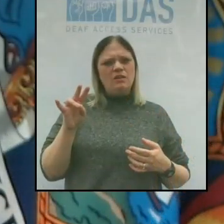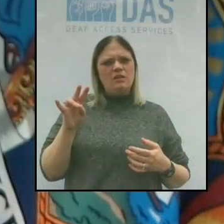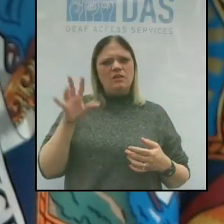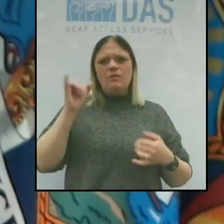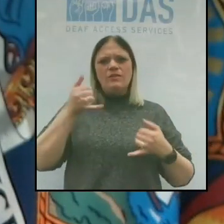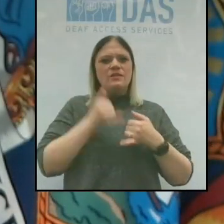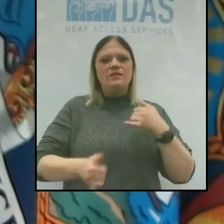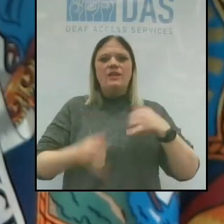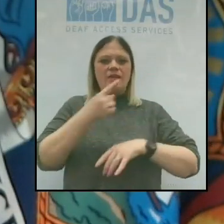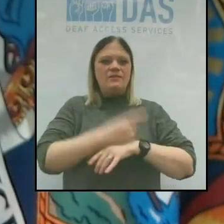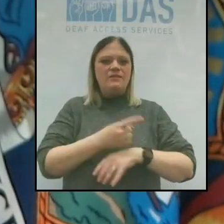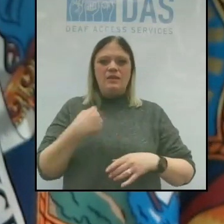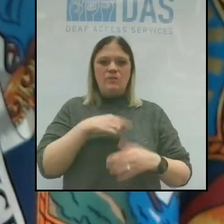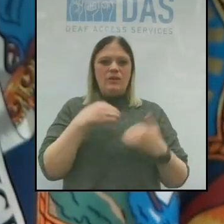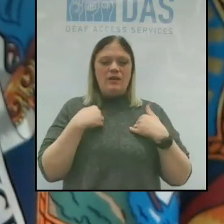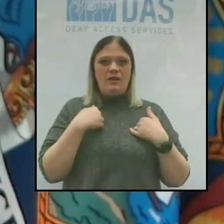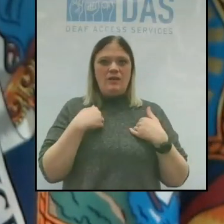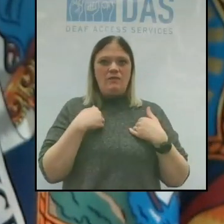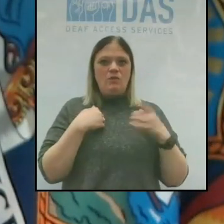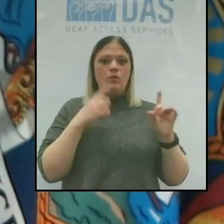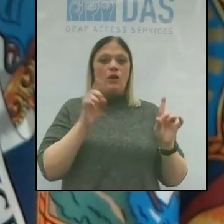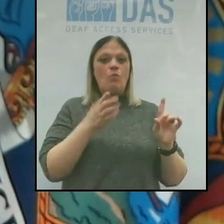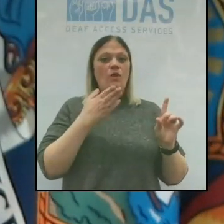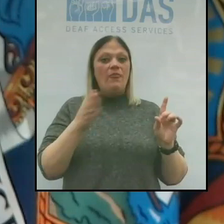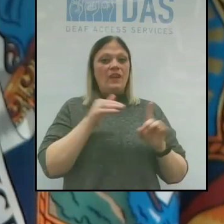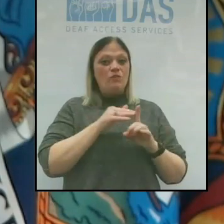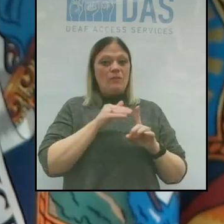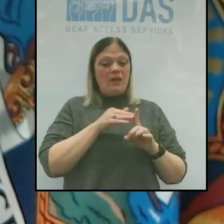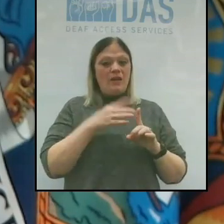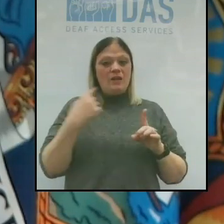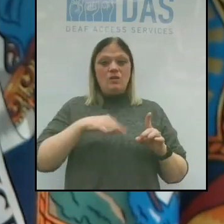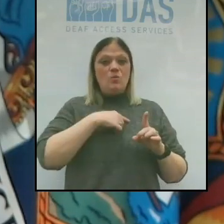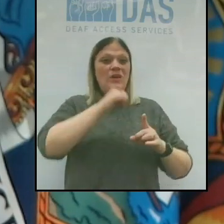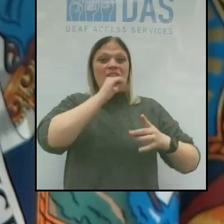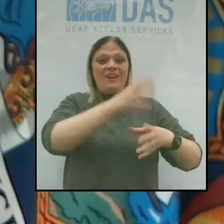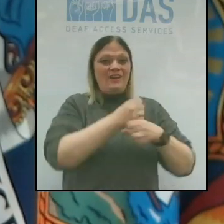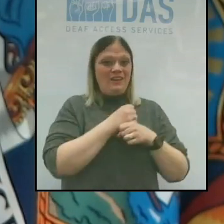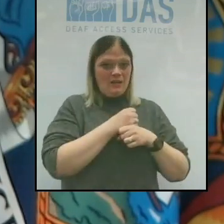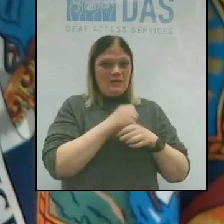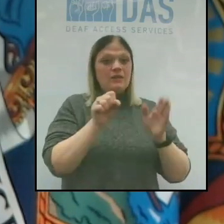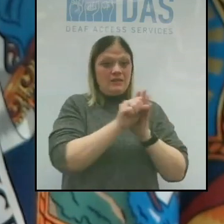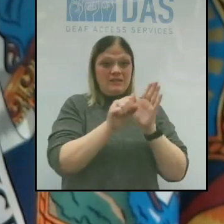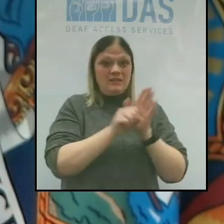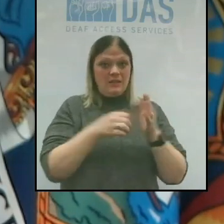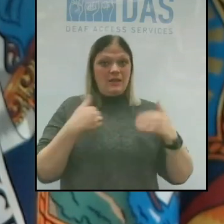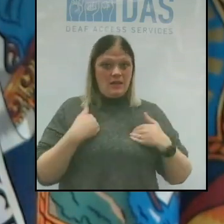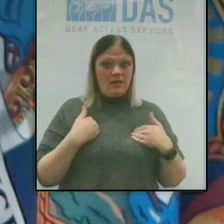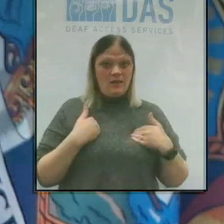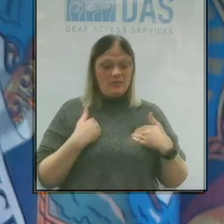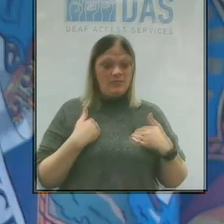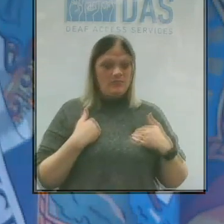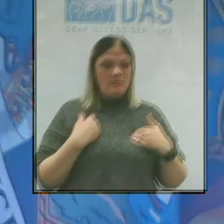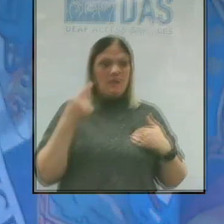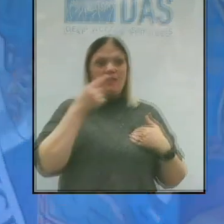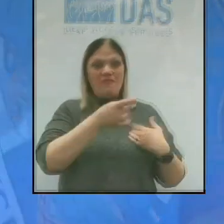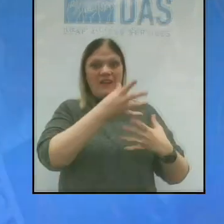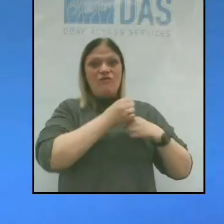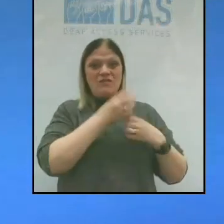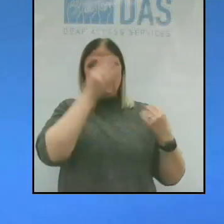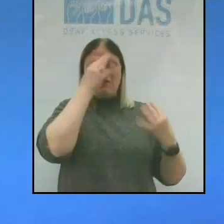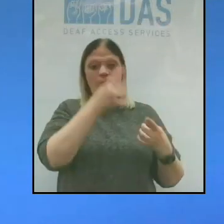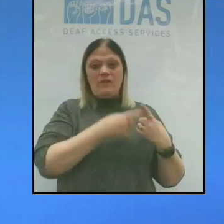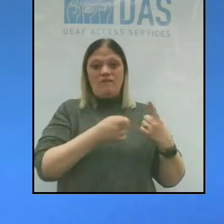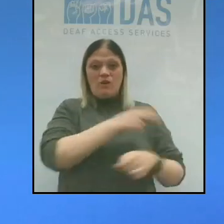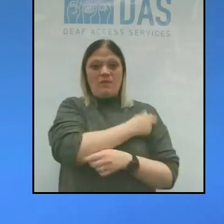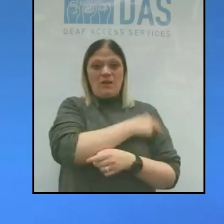last data that we have. Right. One thing I would remind you, Sandra, is we haven't gotten it, but the state does. They receive the data from the